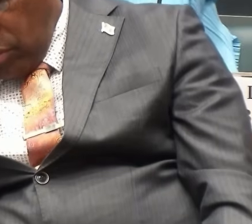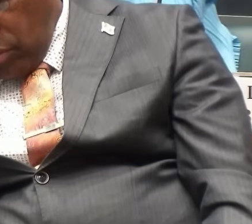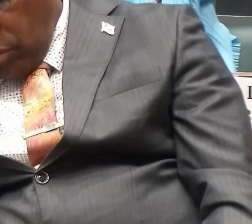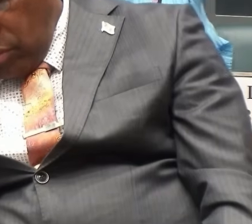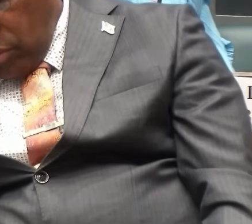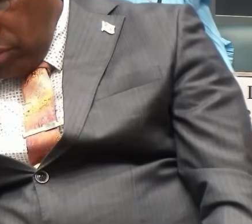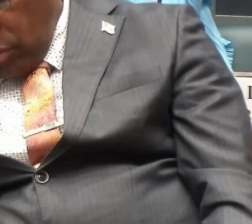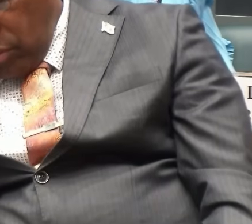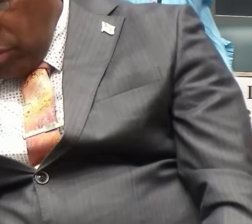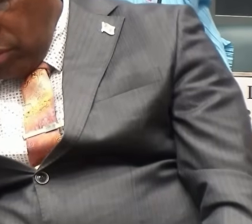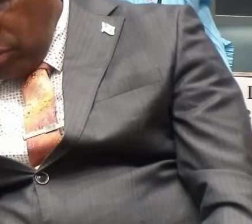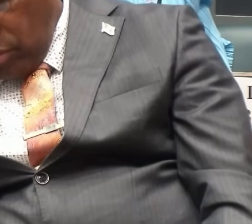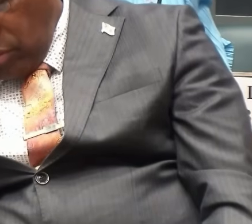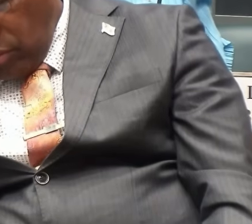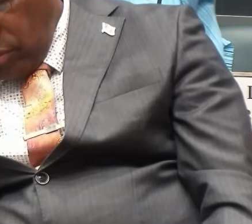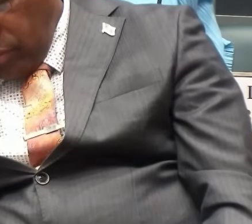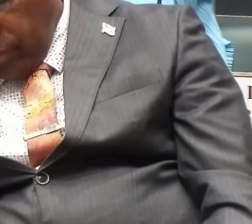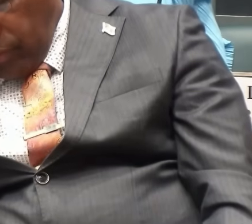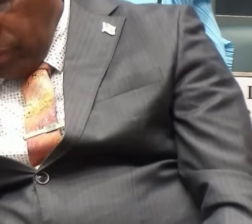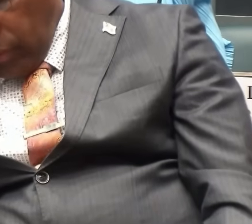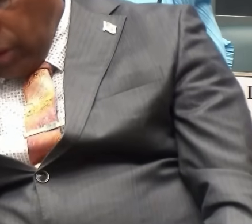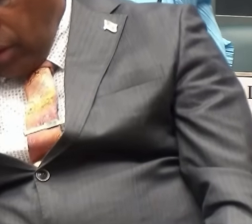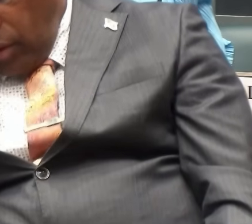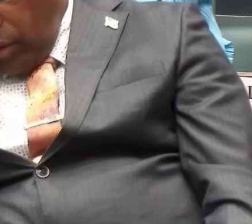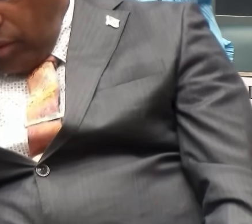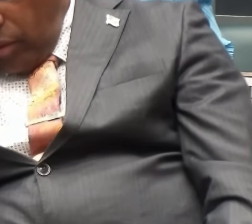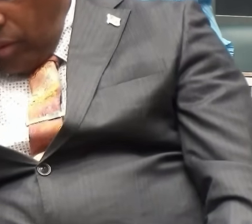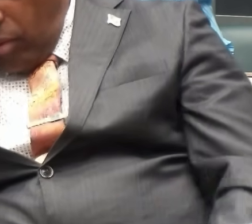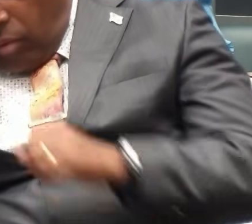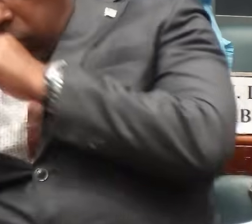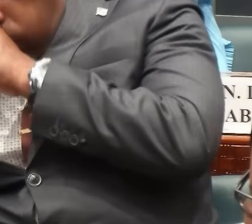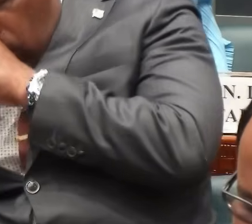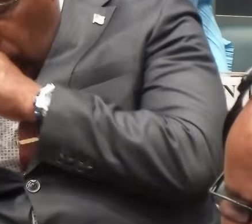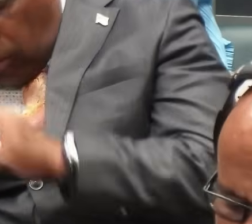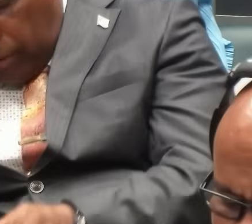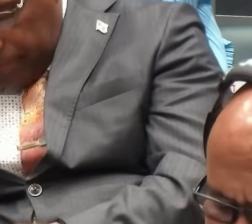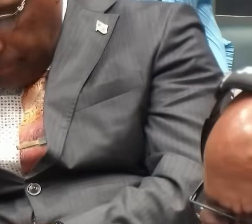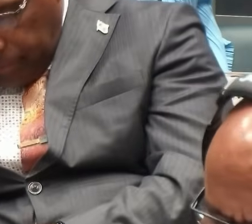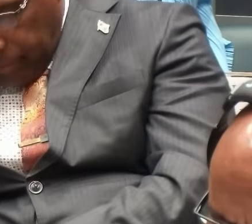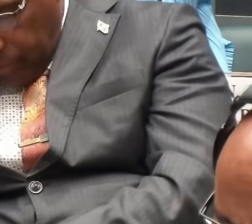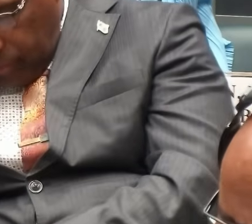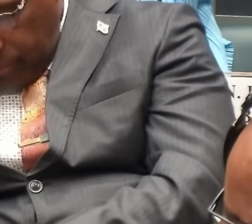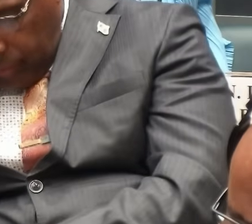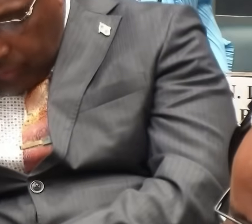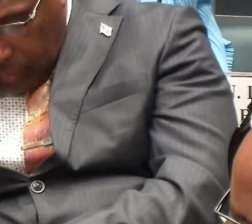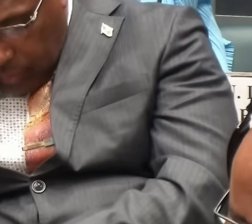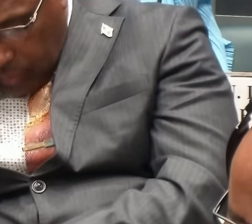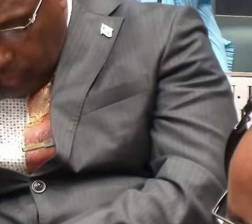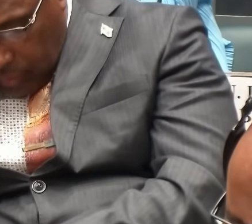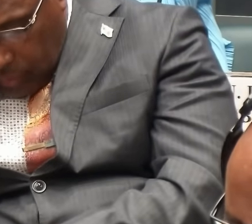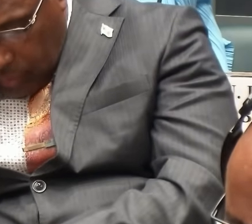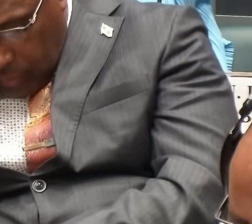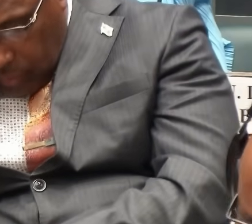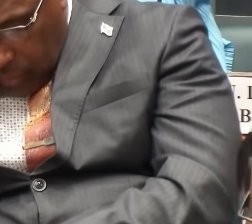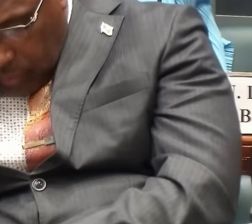look after myself. I left more than what I'm getting now as a minister in terms of salary 10 years ago, Mr.